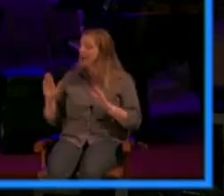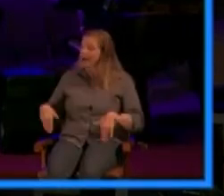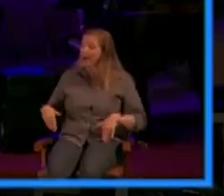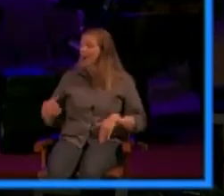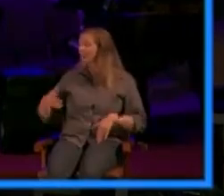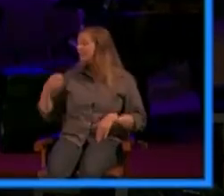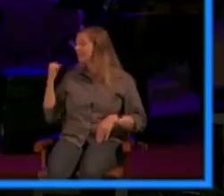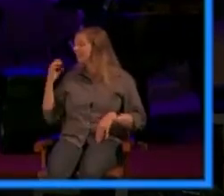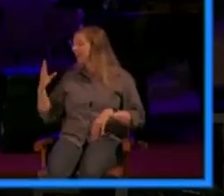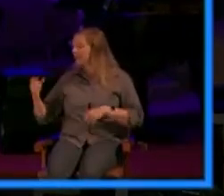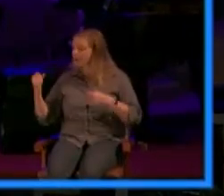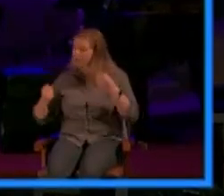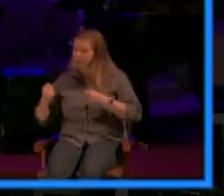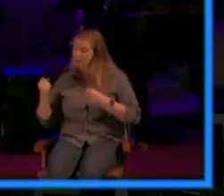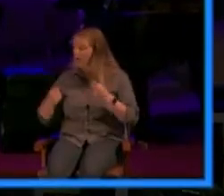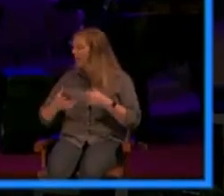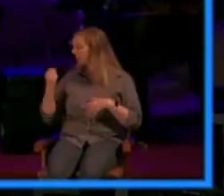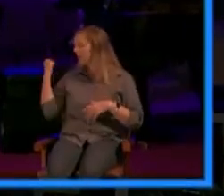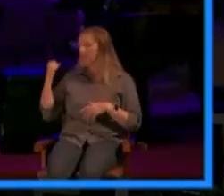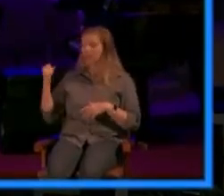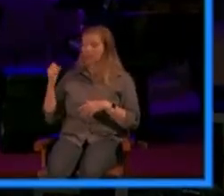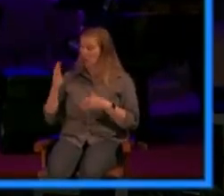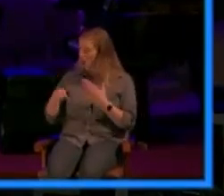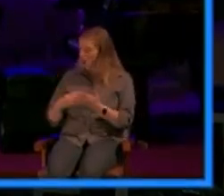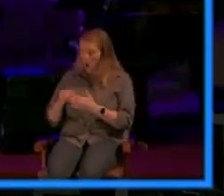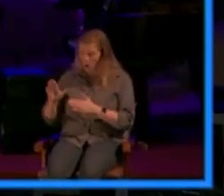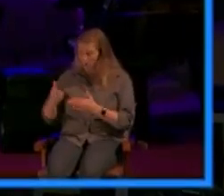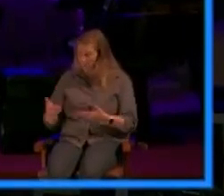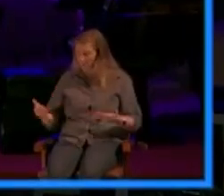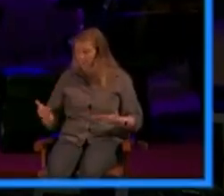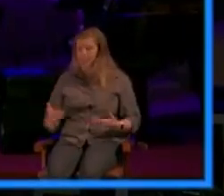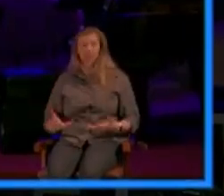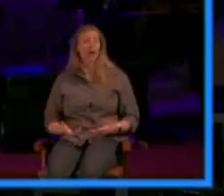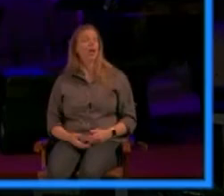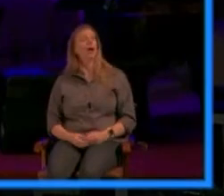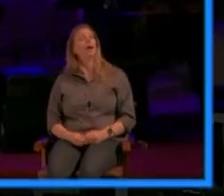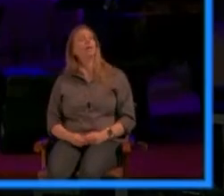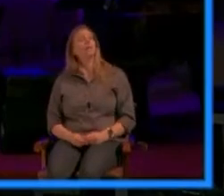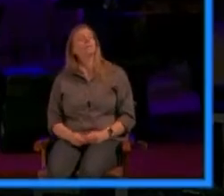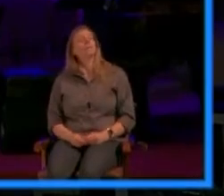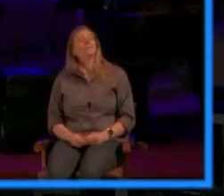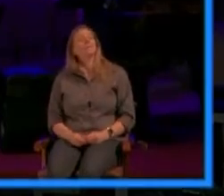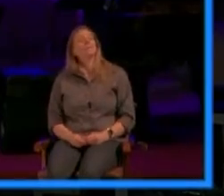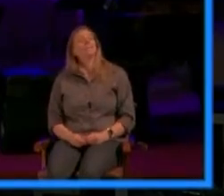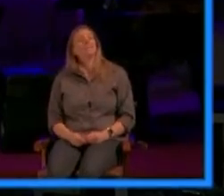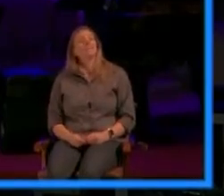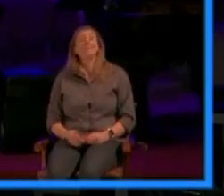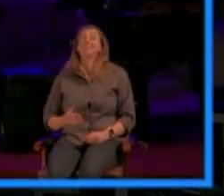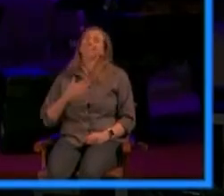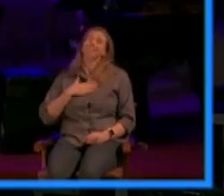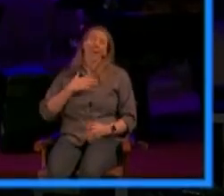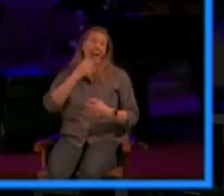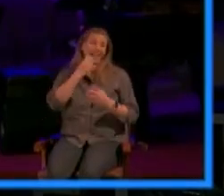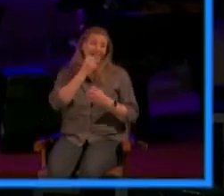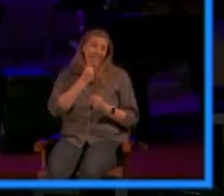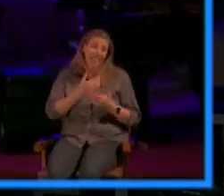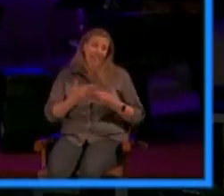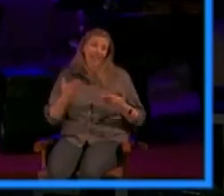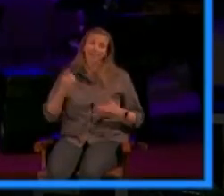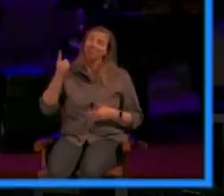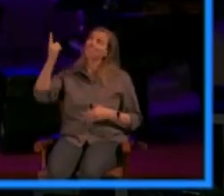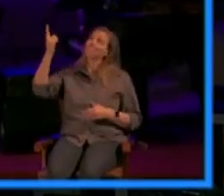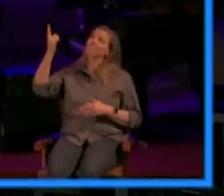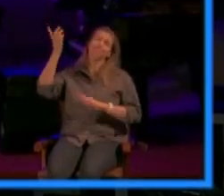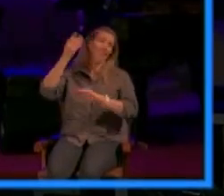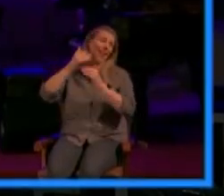And Chrysostom looked at him and said, oh, well, with all due respect, sir, my treasures are in heaven. And so you can't take away